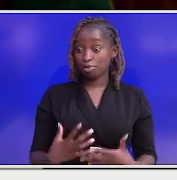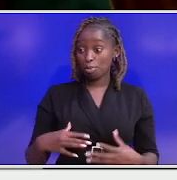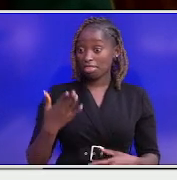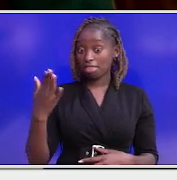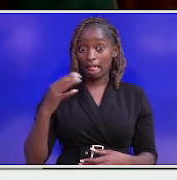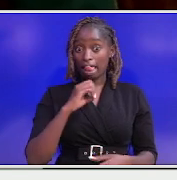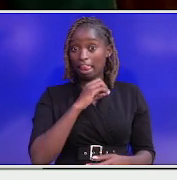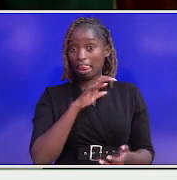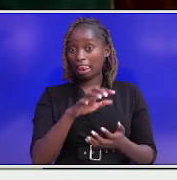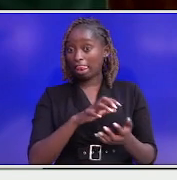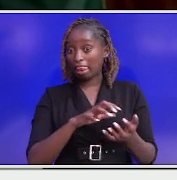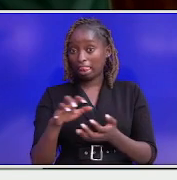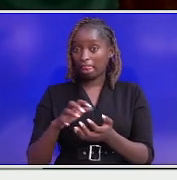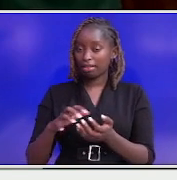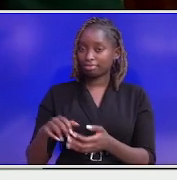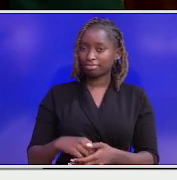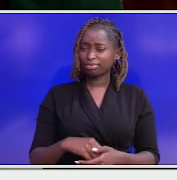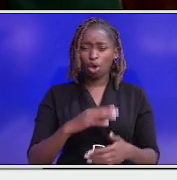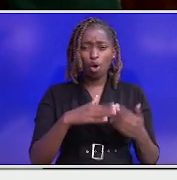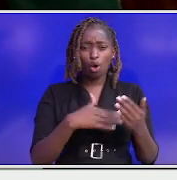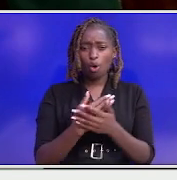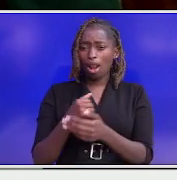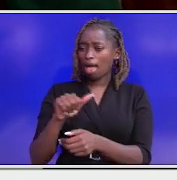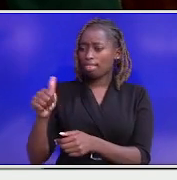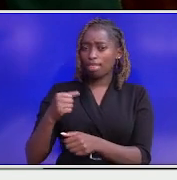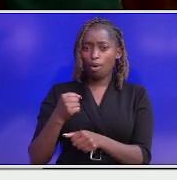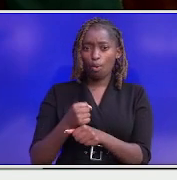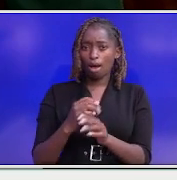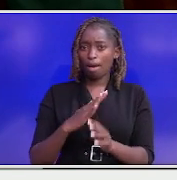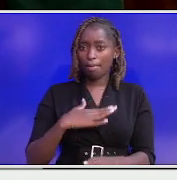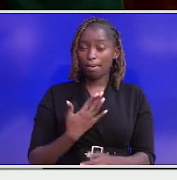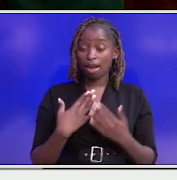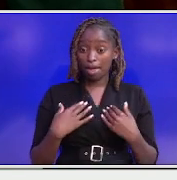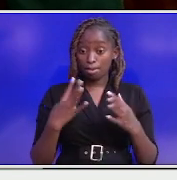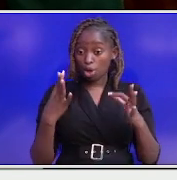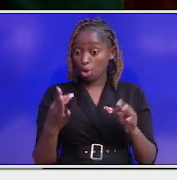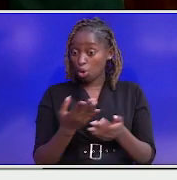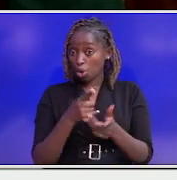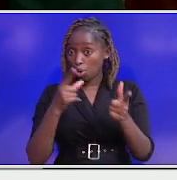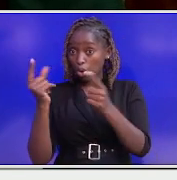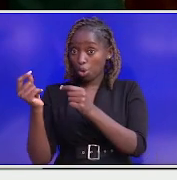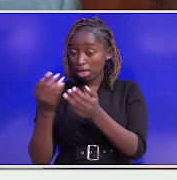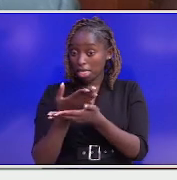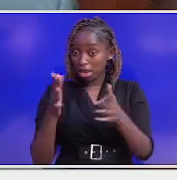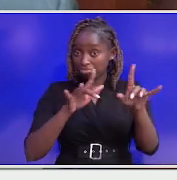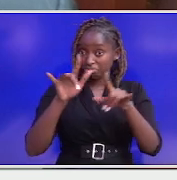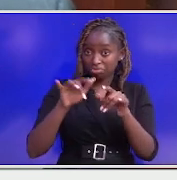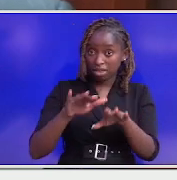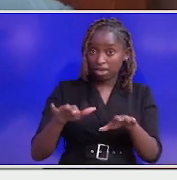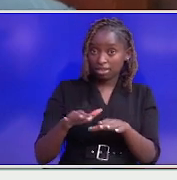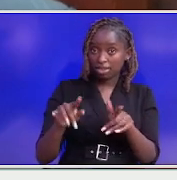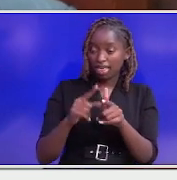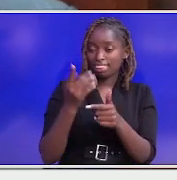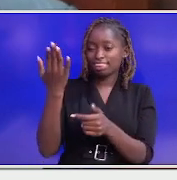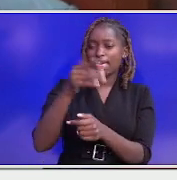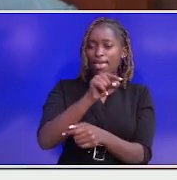Very much. All my employees, you go to means of tourism, you go to foreign affairs, you go to everywhere I've worked. Employees love me. Allow them to